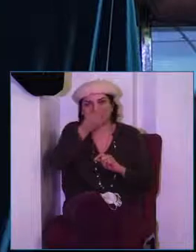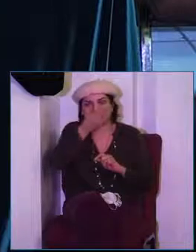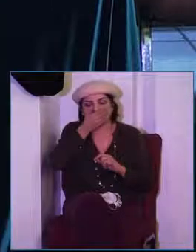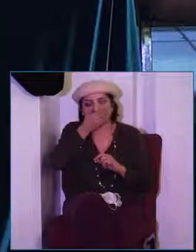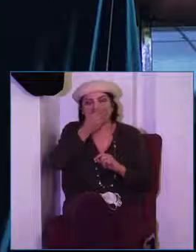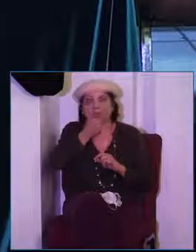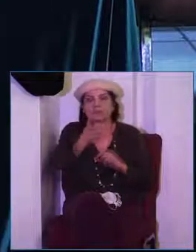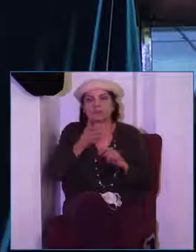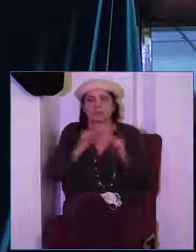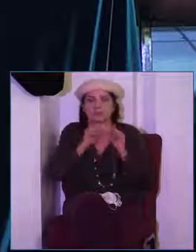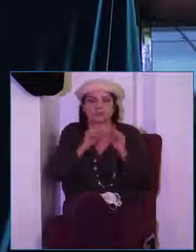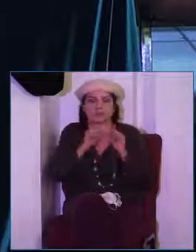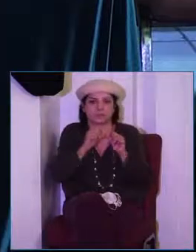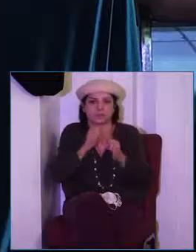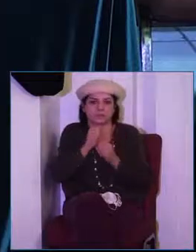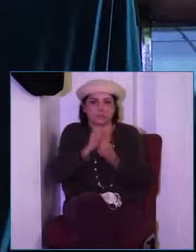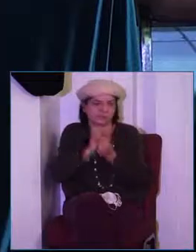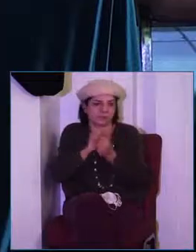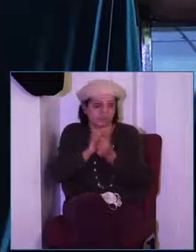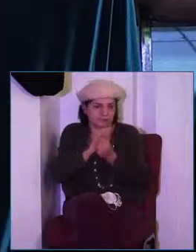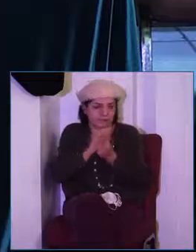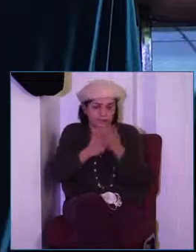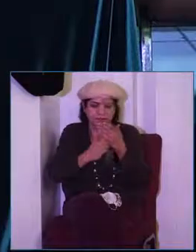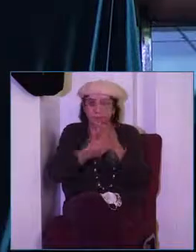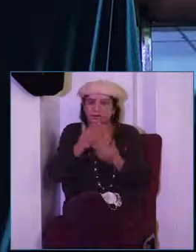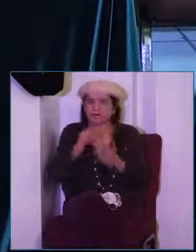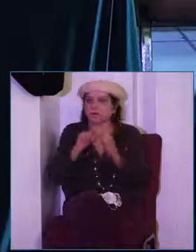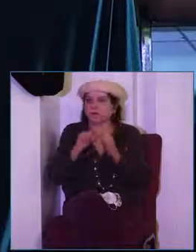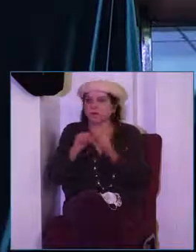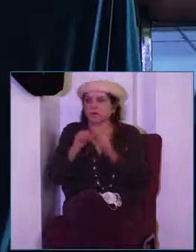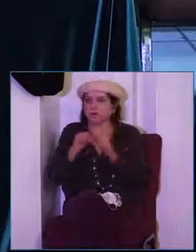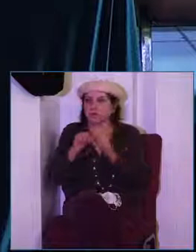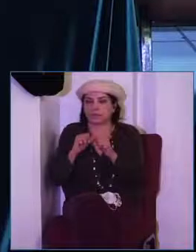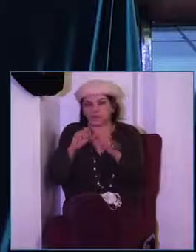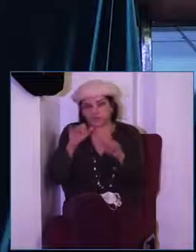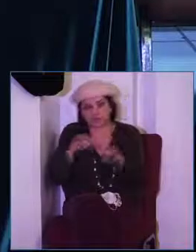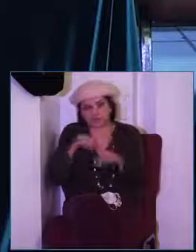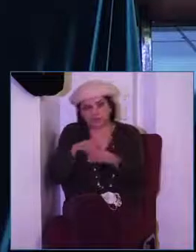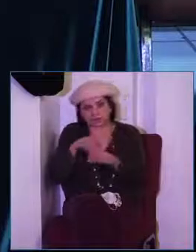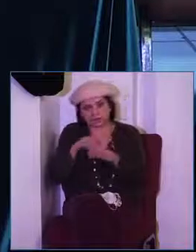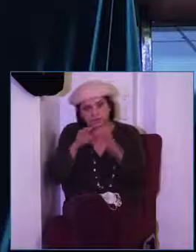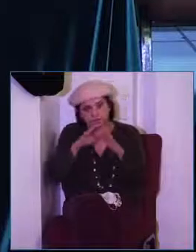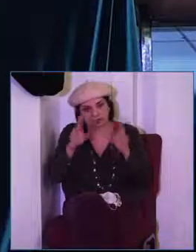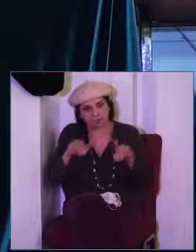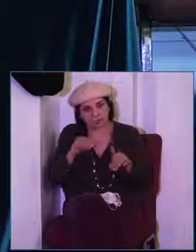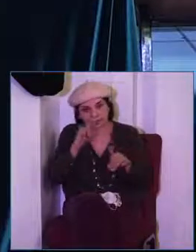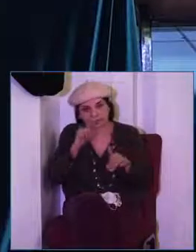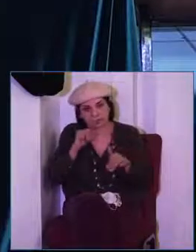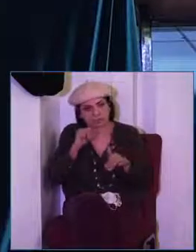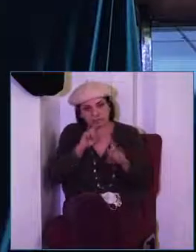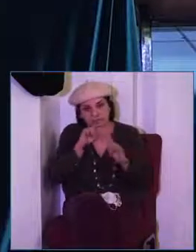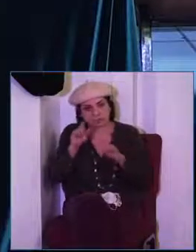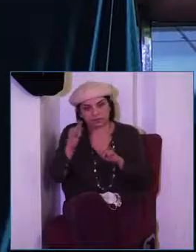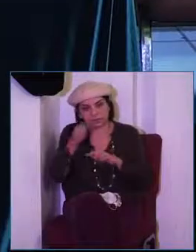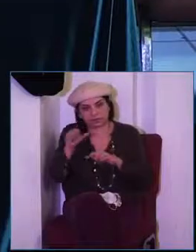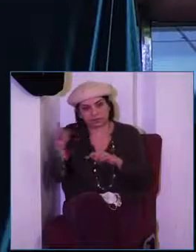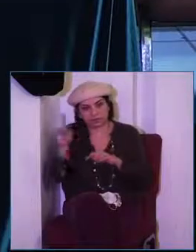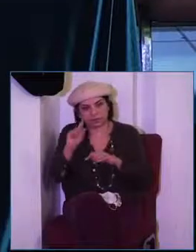are constantly washing their hands, are constantly staying in the house, and they don't go anywhere unless they absolutely have